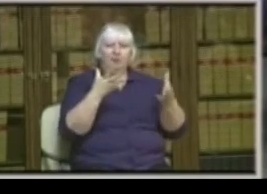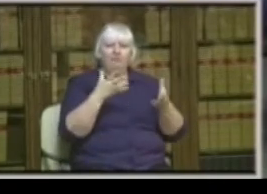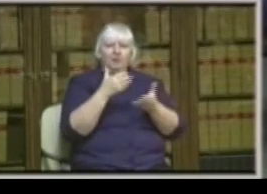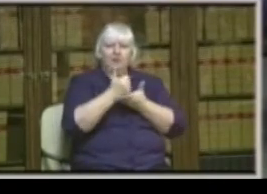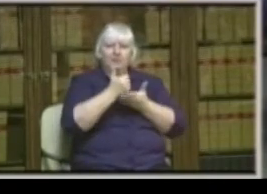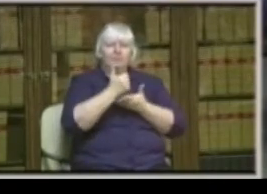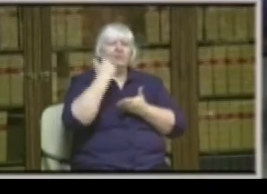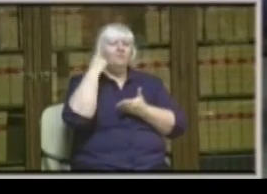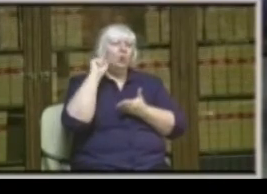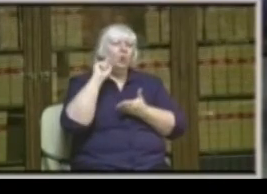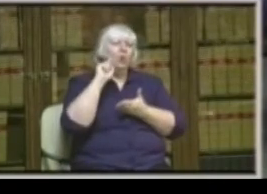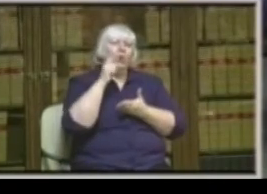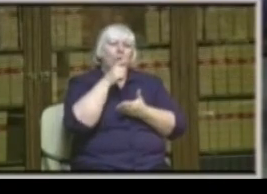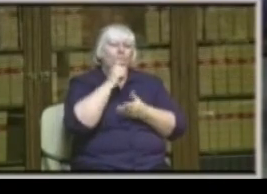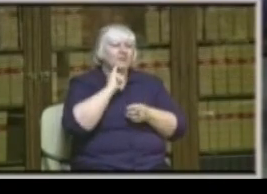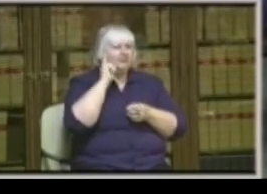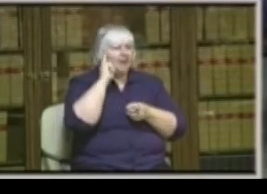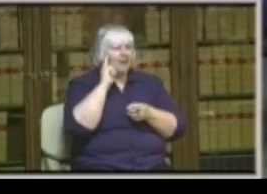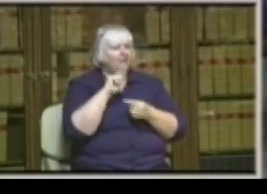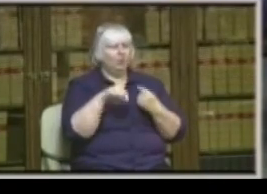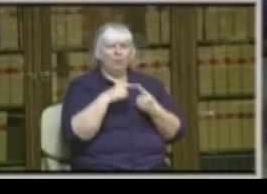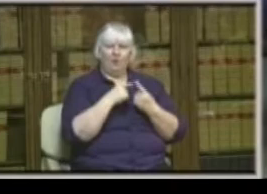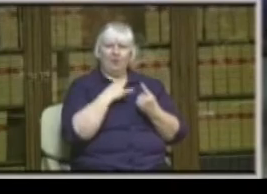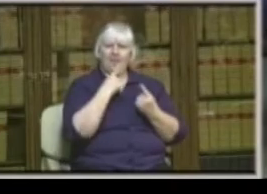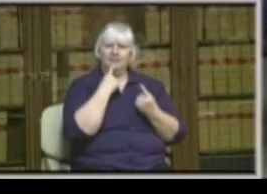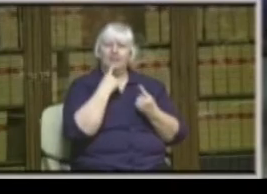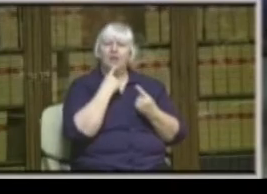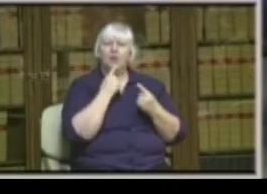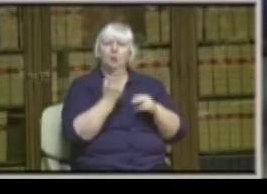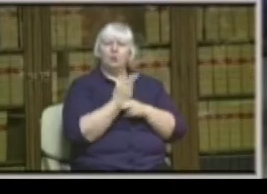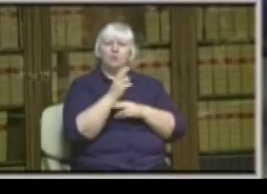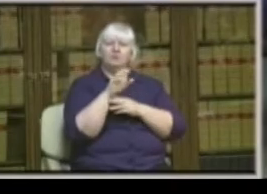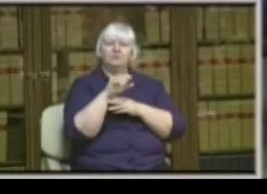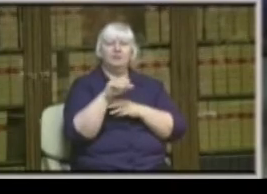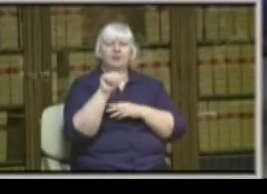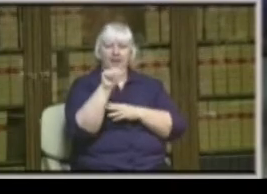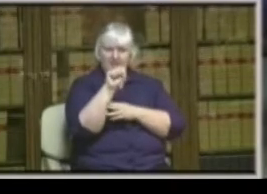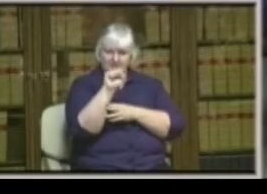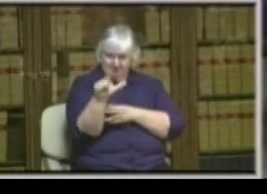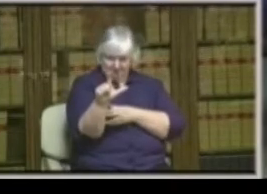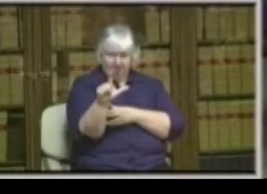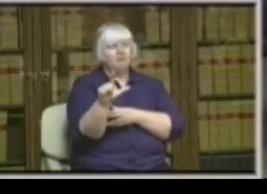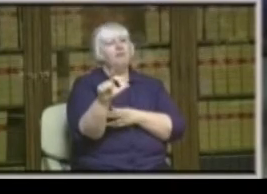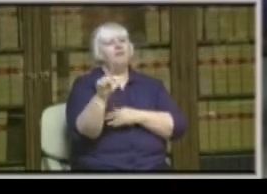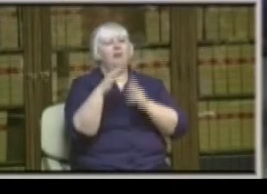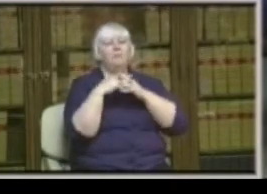accommodation to students who are deaf. And what I mean by an accommodation, using American Sign Language